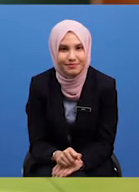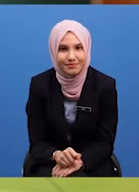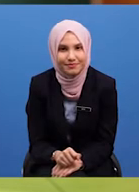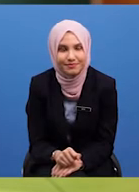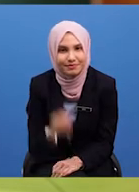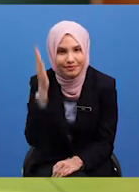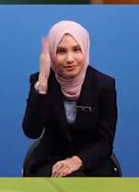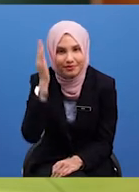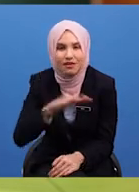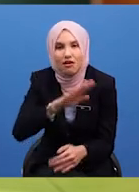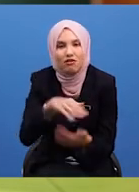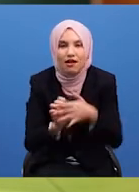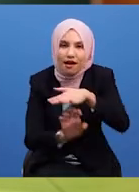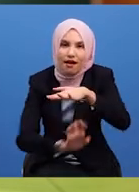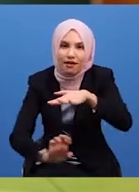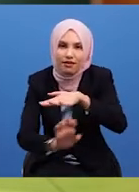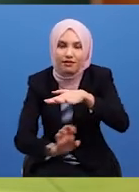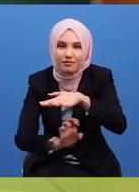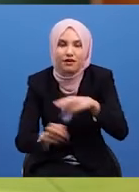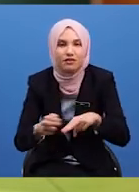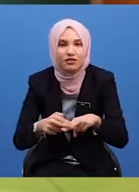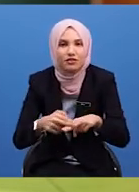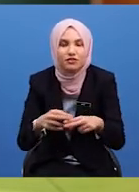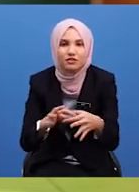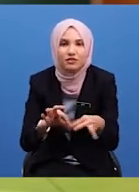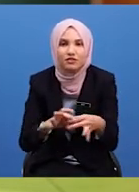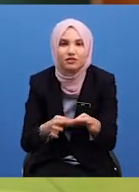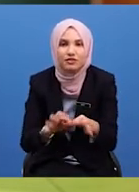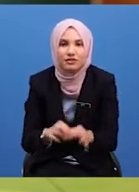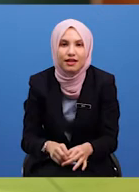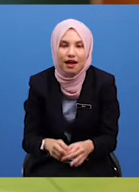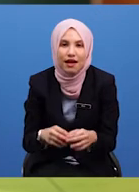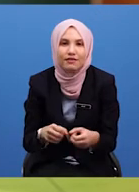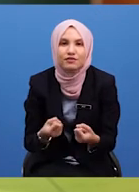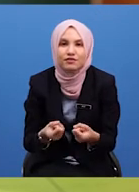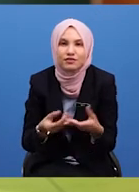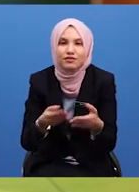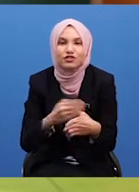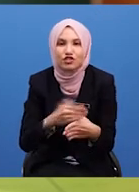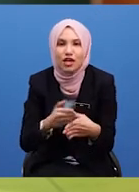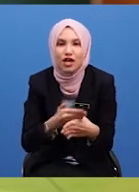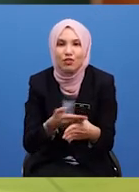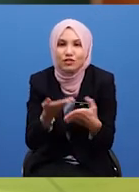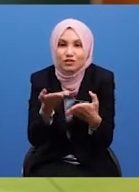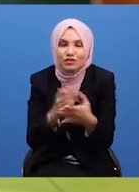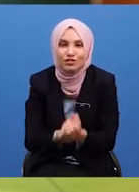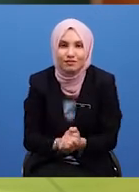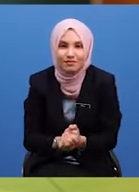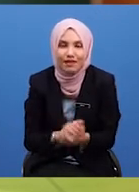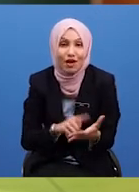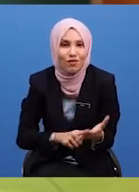Those are all the elements of the short story that I have to share with you today. Well, what do you